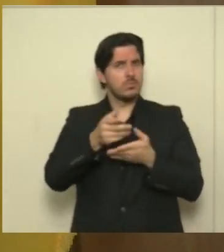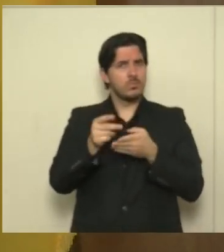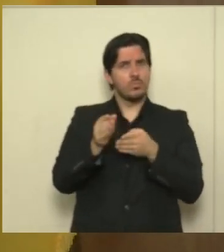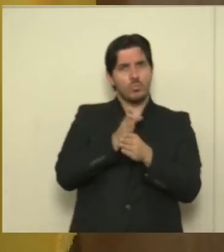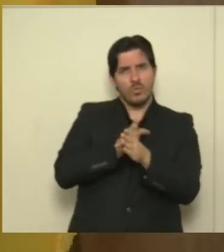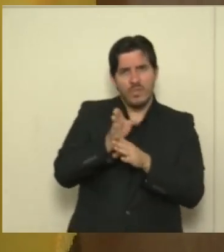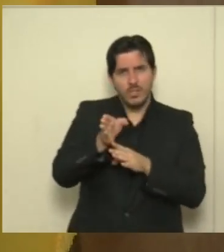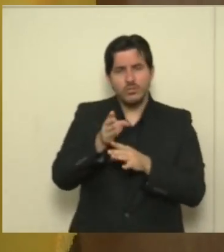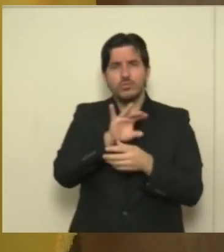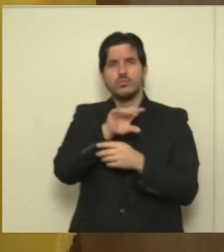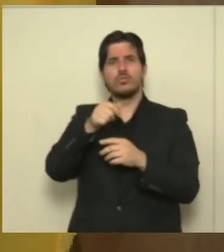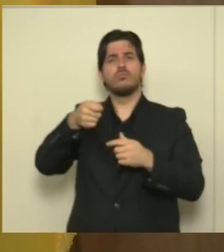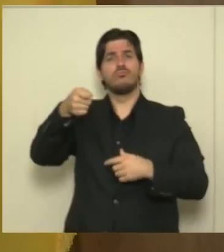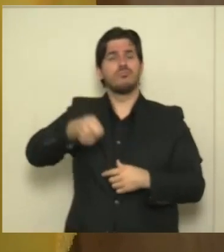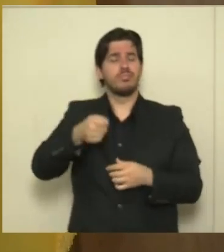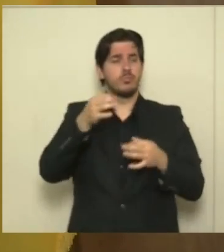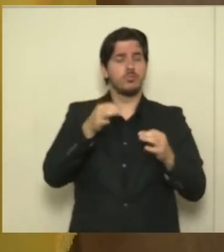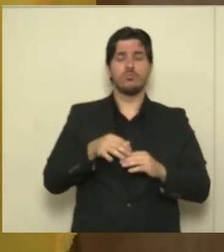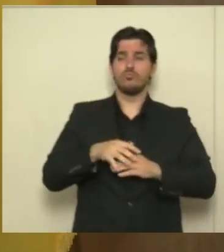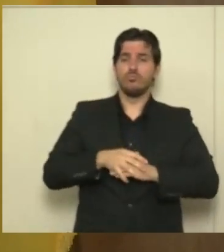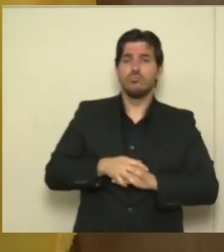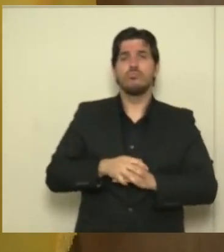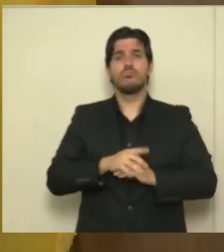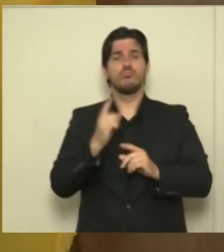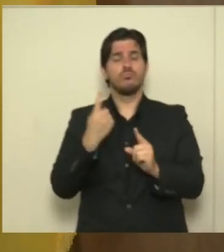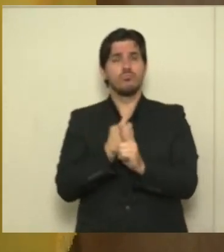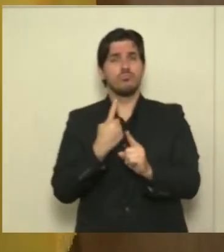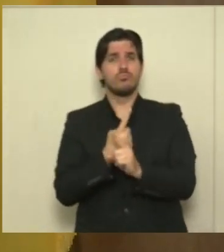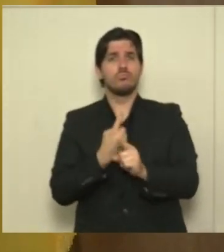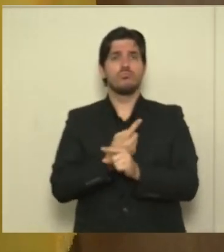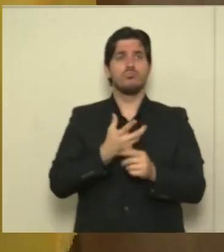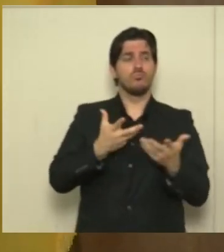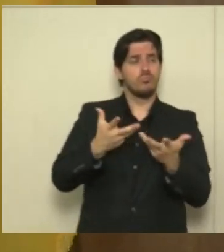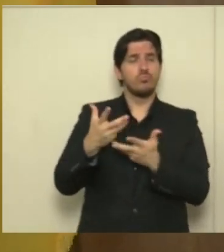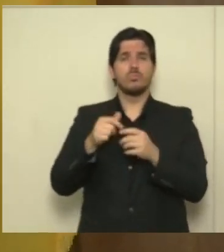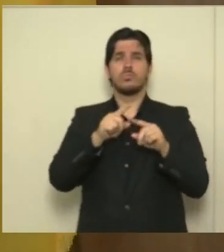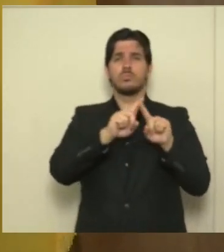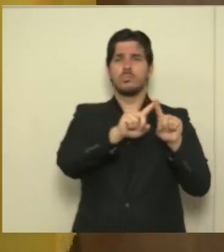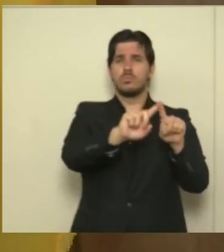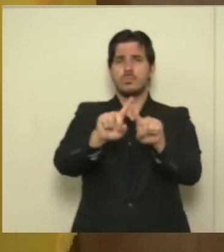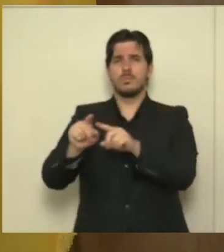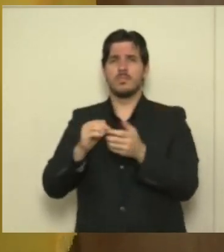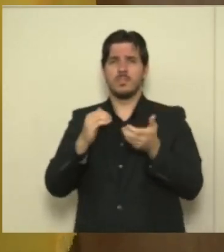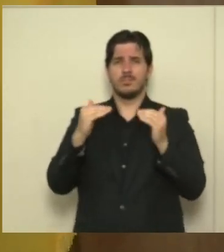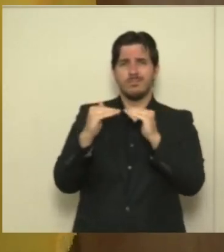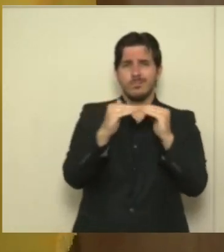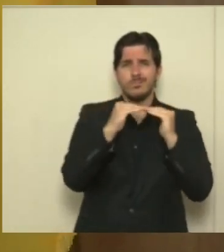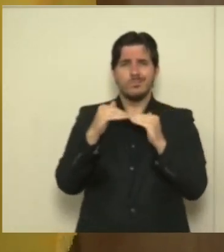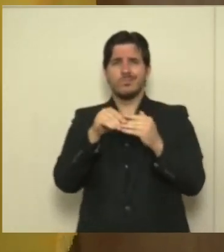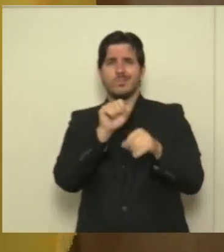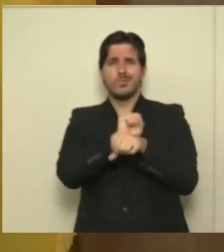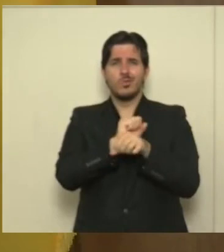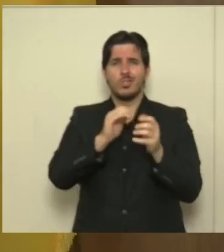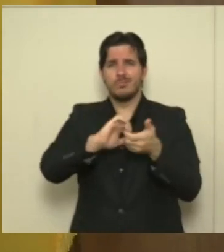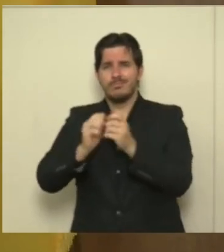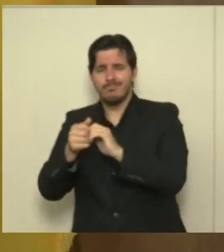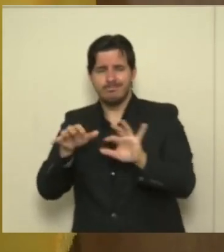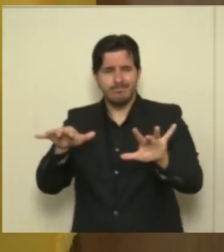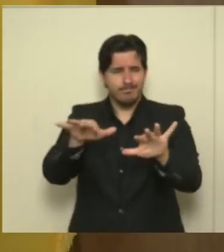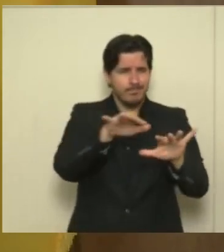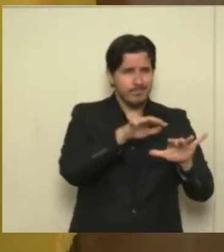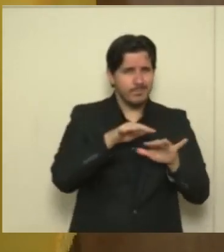the bench, and to work with as many of their colleagues as possible so that we were moving our